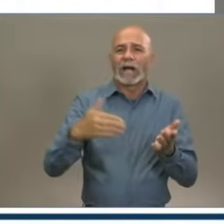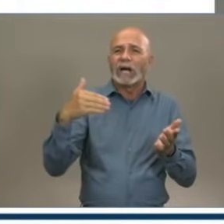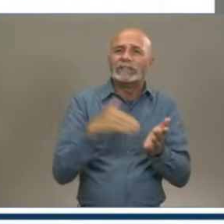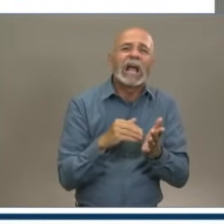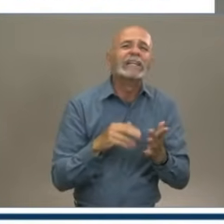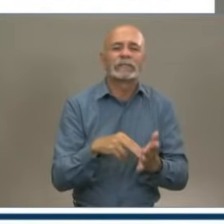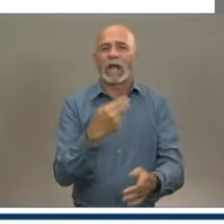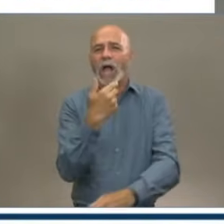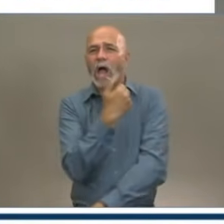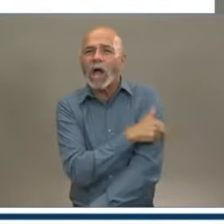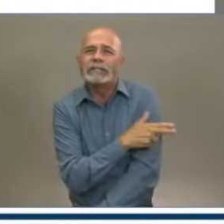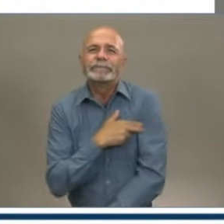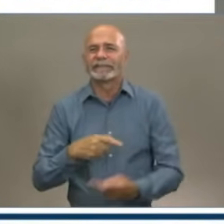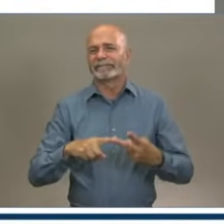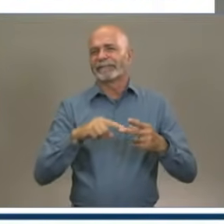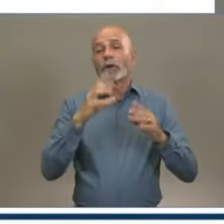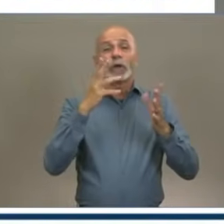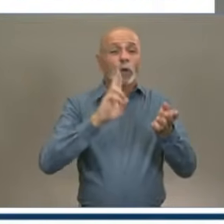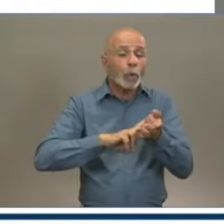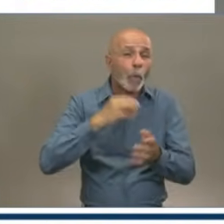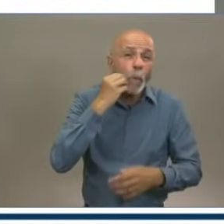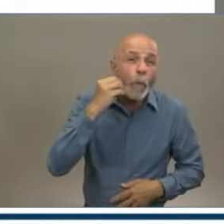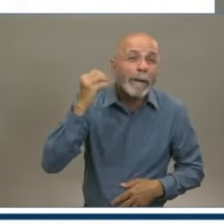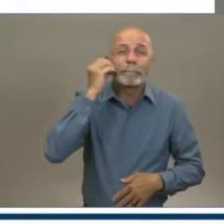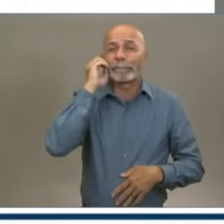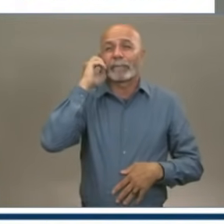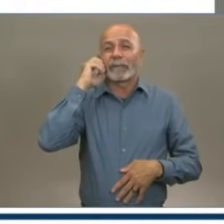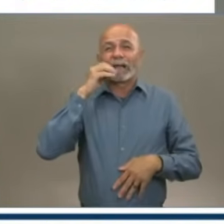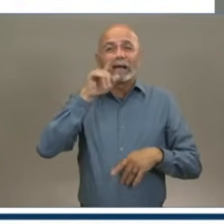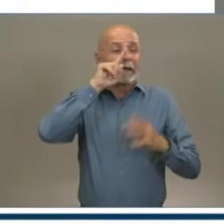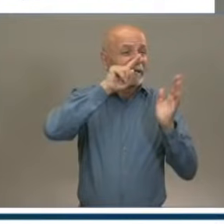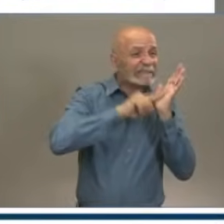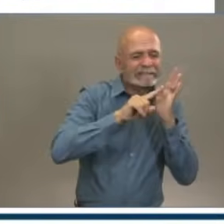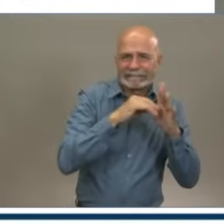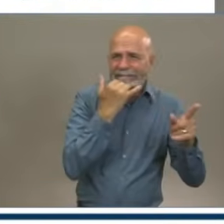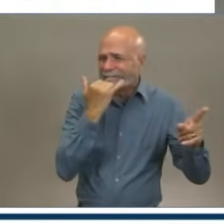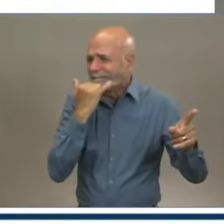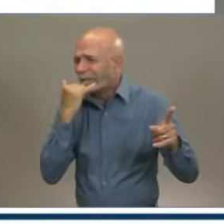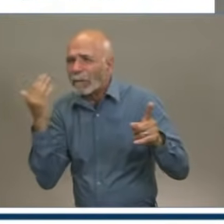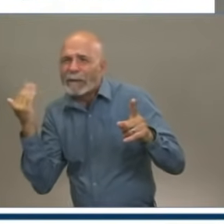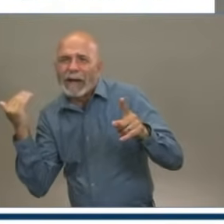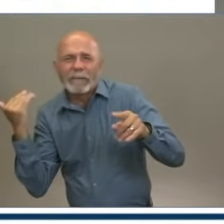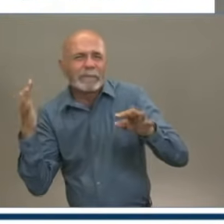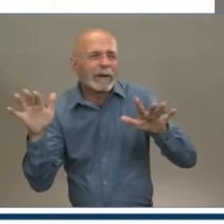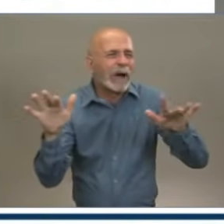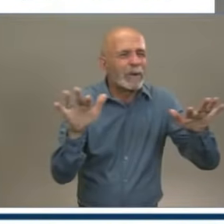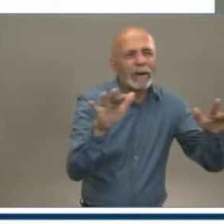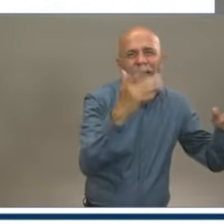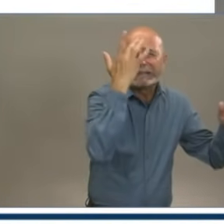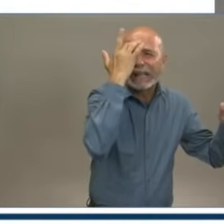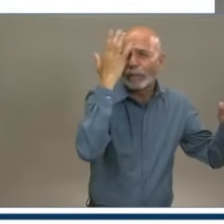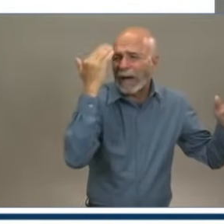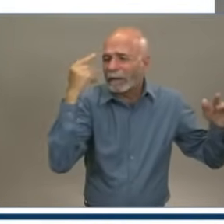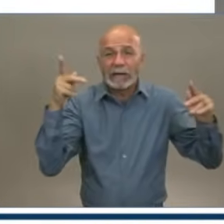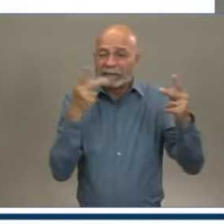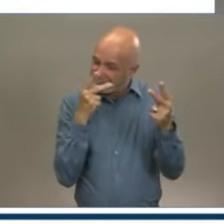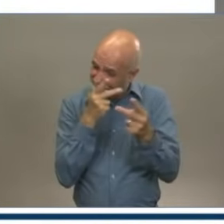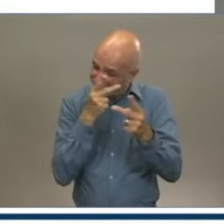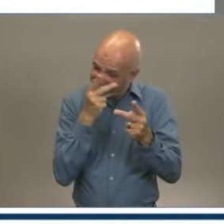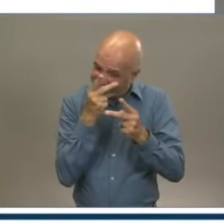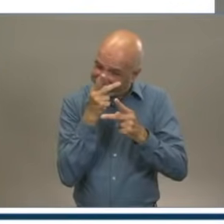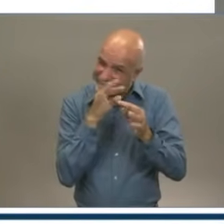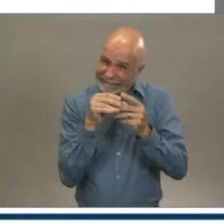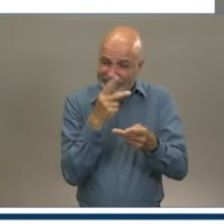care homes, those managing cases, doing contact tracing, testing, running specimens in the lab, thank you